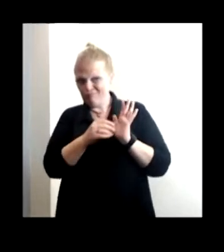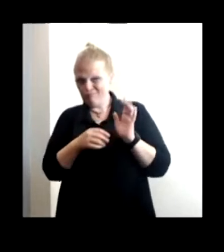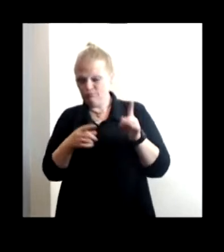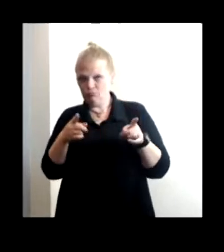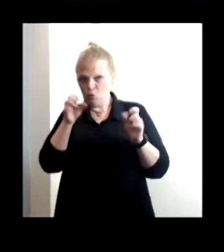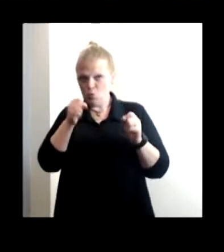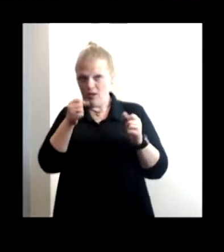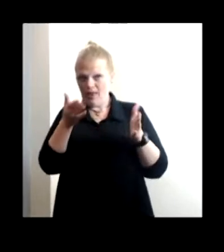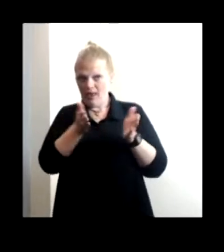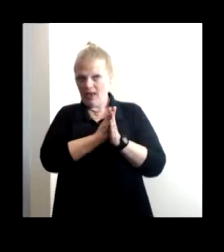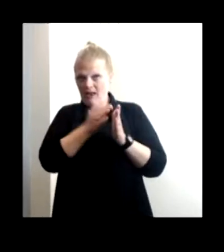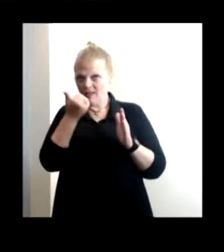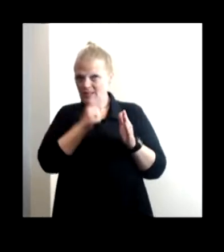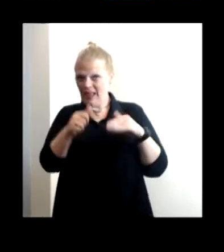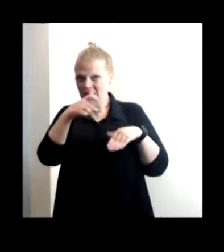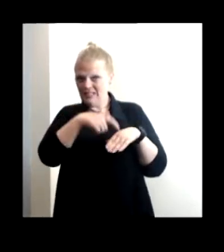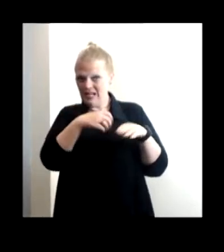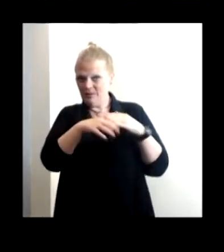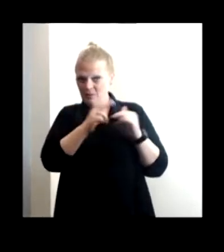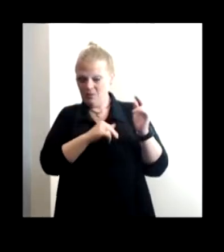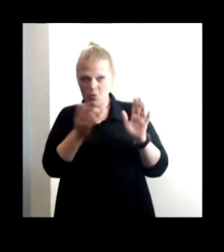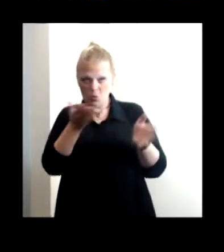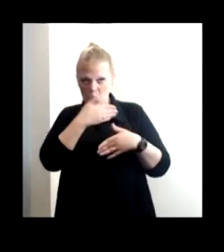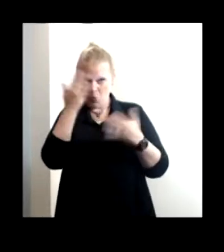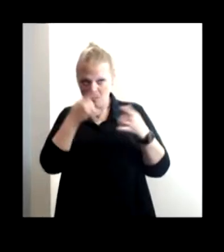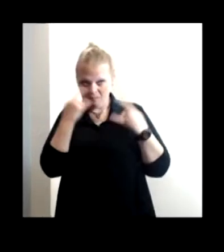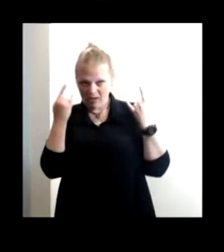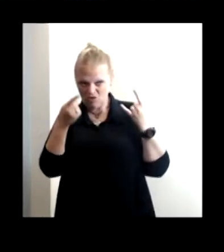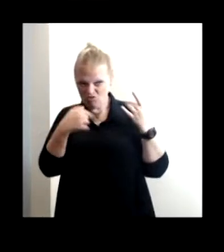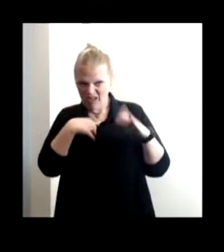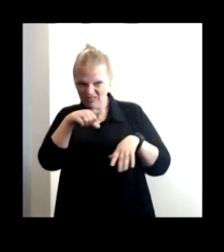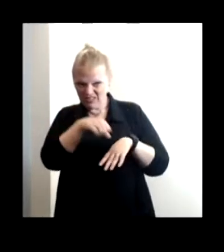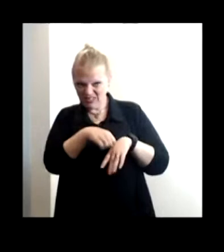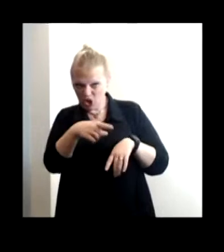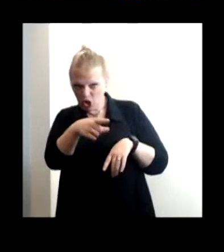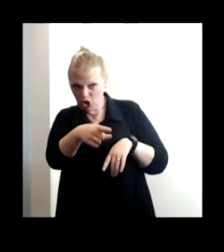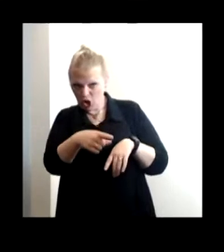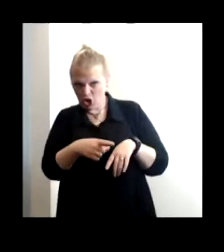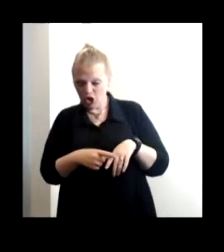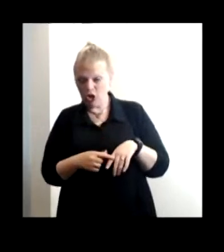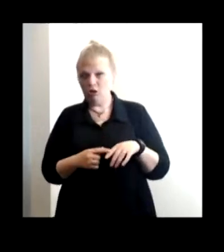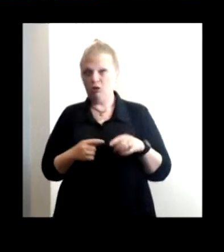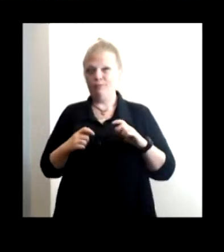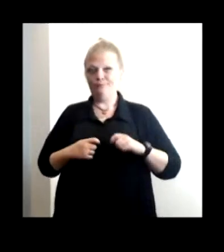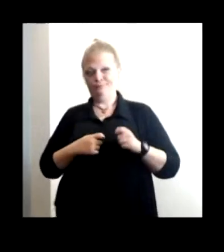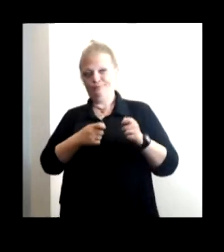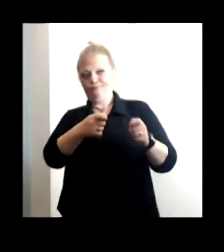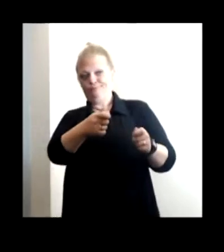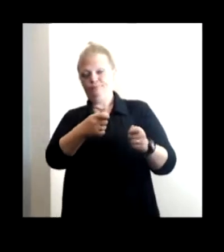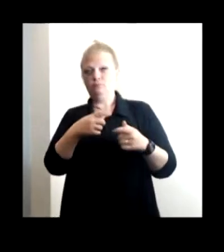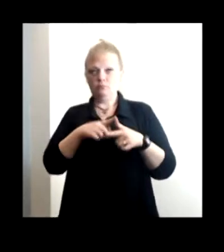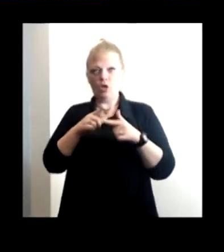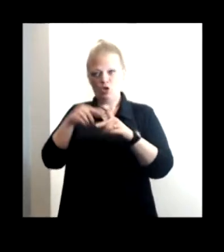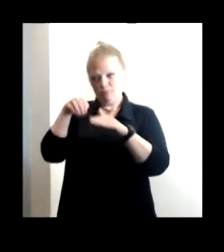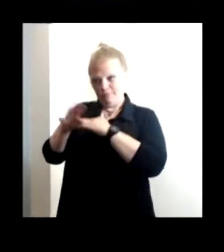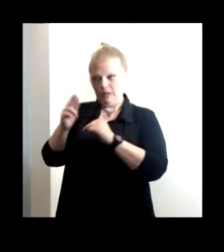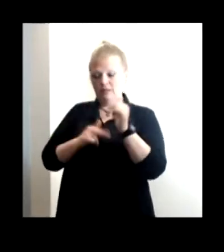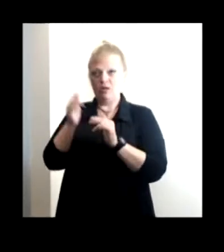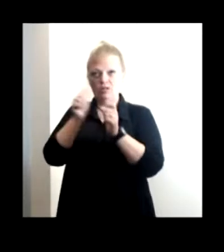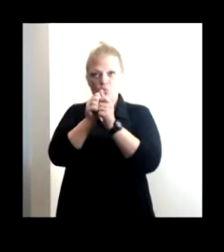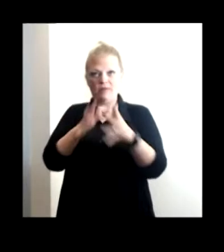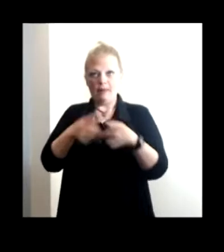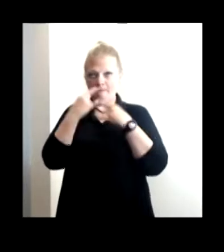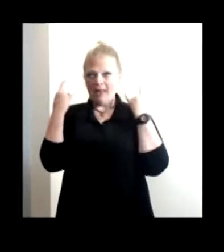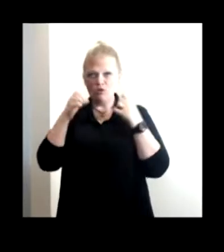entering the building, if you don't have a mask on, do you have the sticker as an employee? You can go in the building without the mask. You can walk